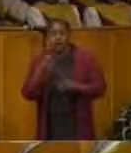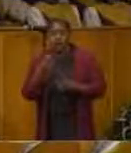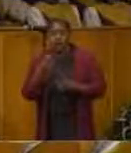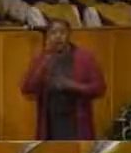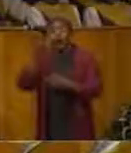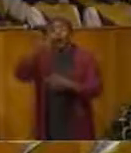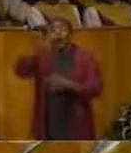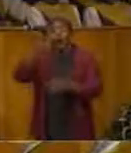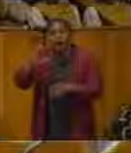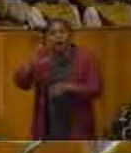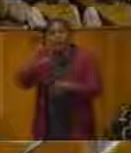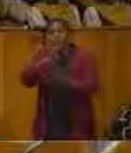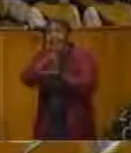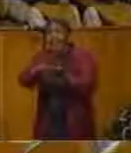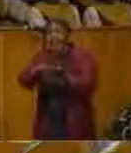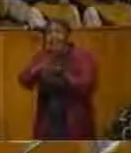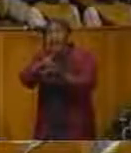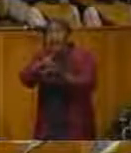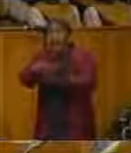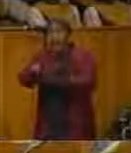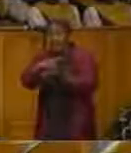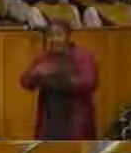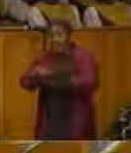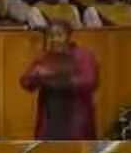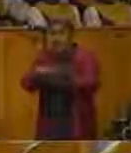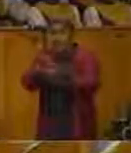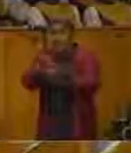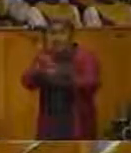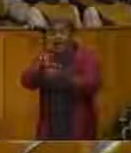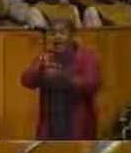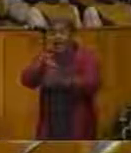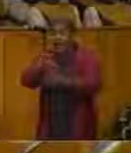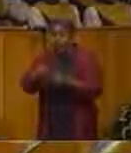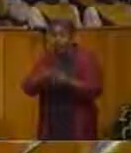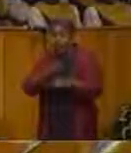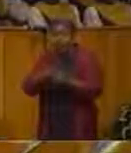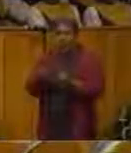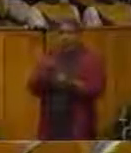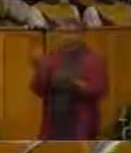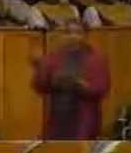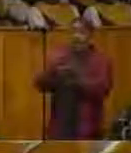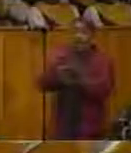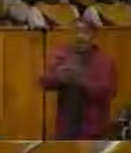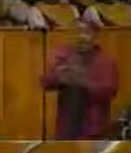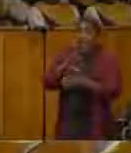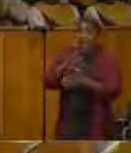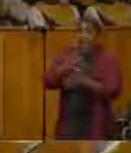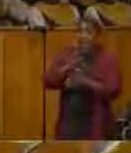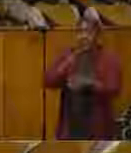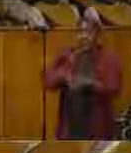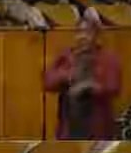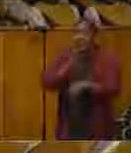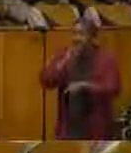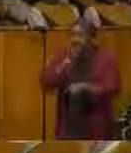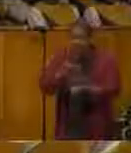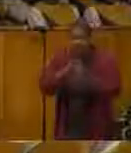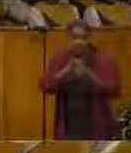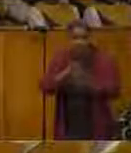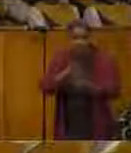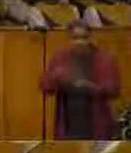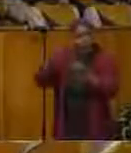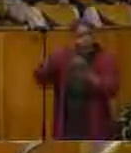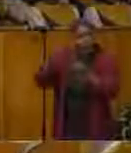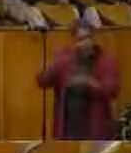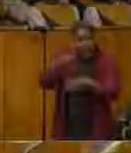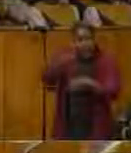Africa. When you read it correctly, though, God's condemnation against African nations was not a hatred of black